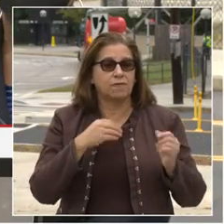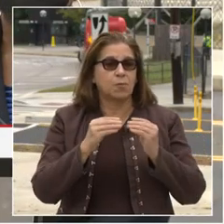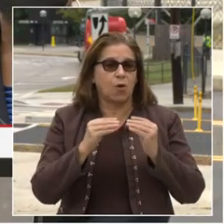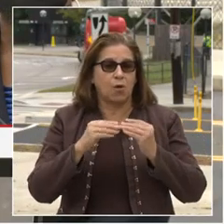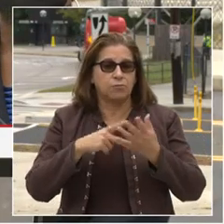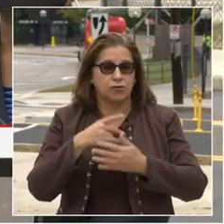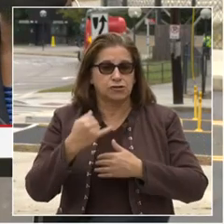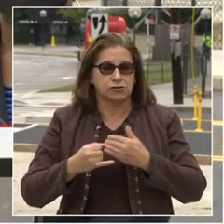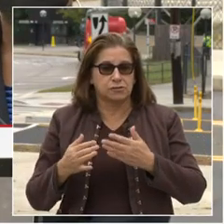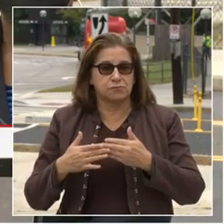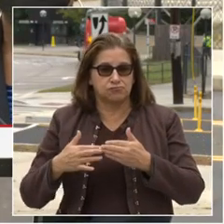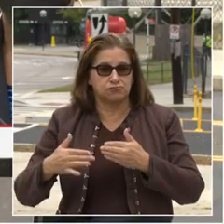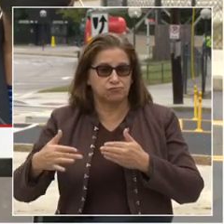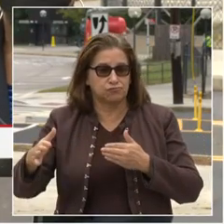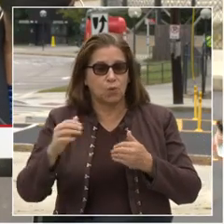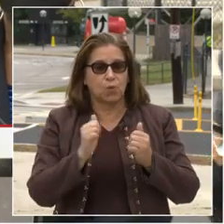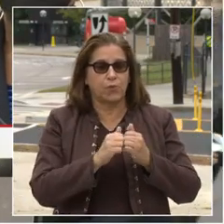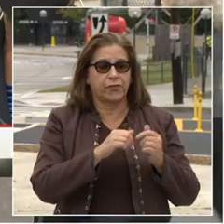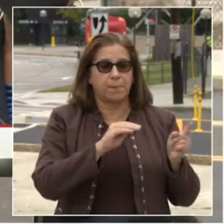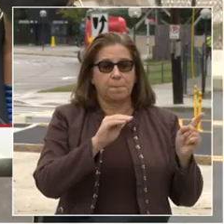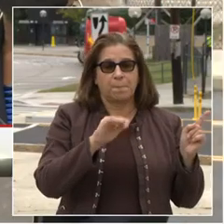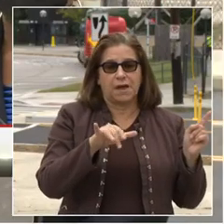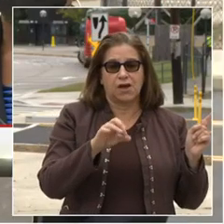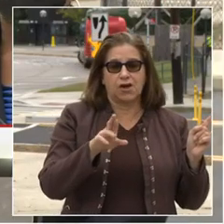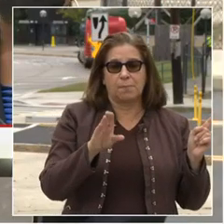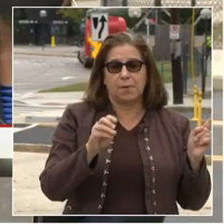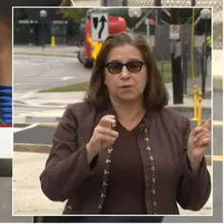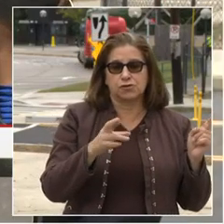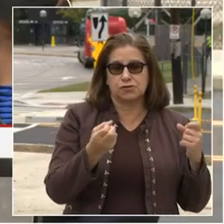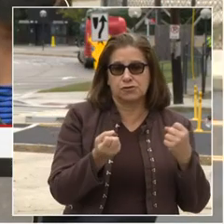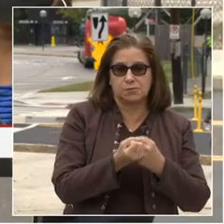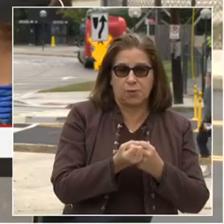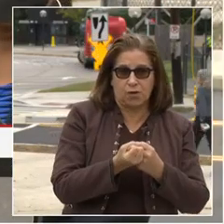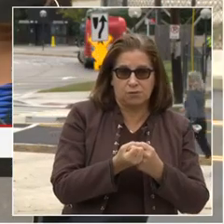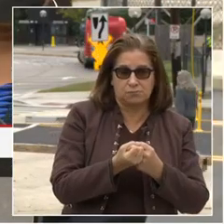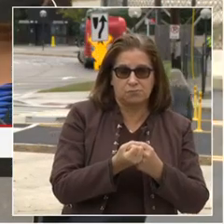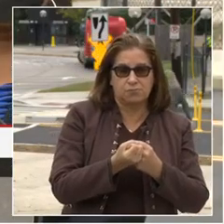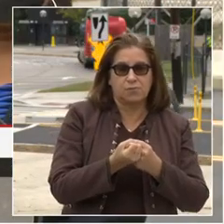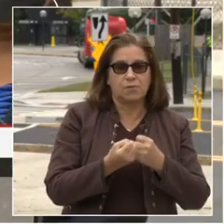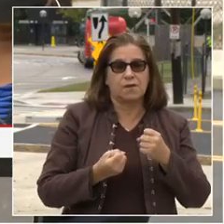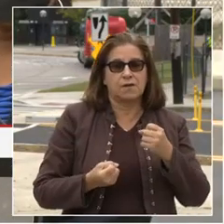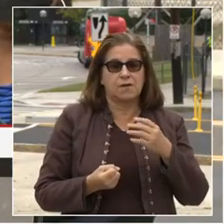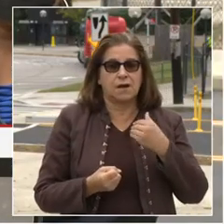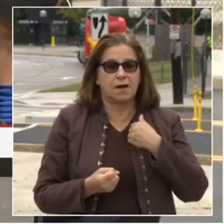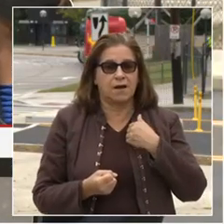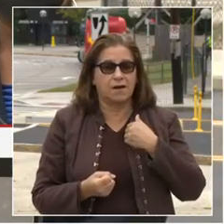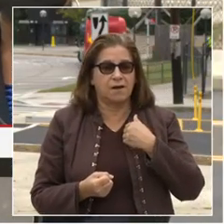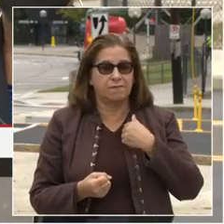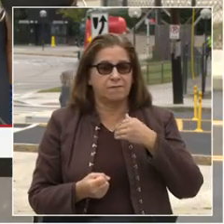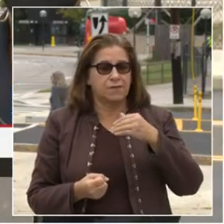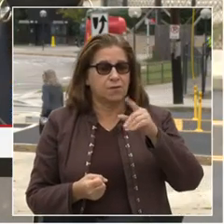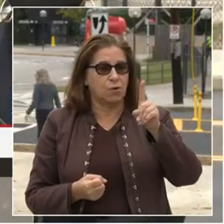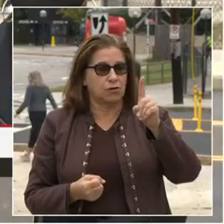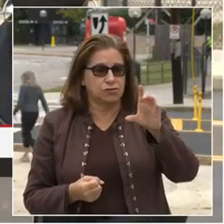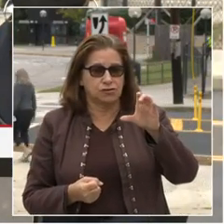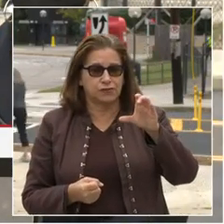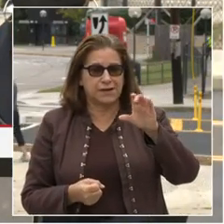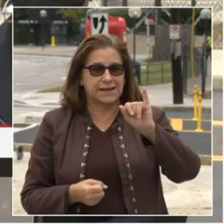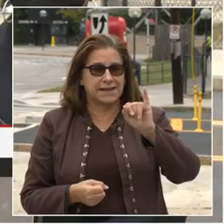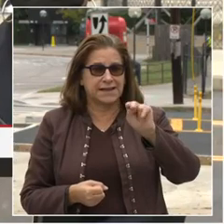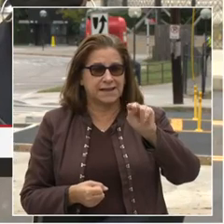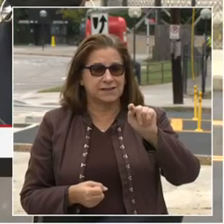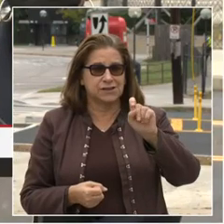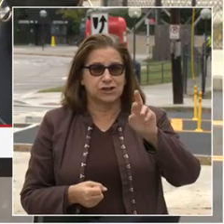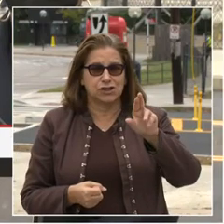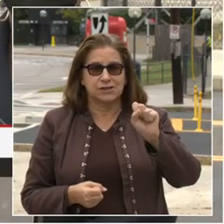support, going forward every year, DDOT will target 100 intersections in the city that includes Vision Zero high